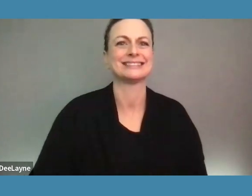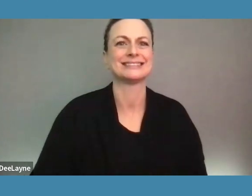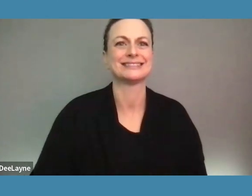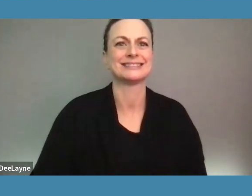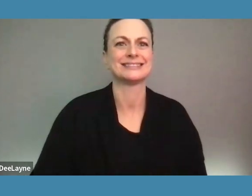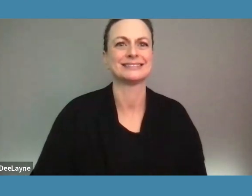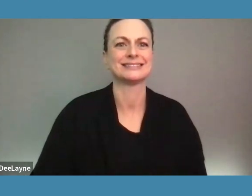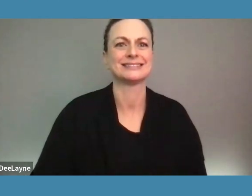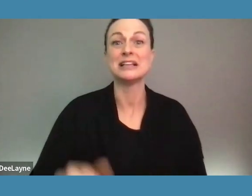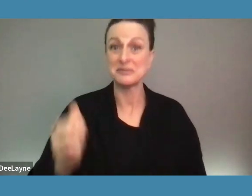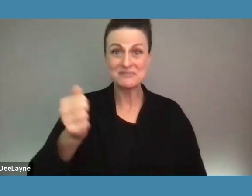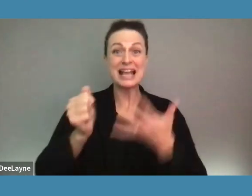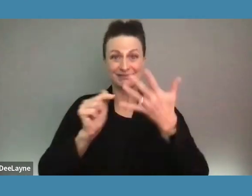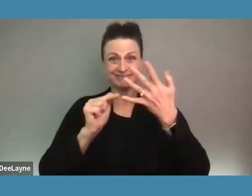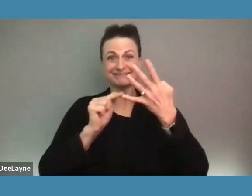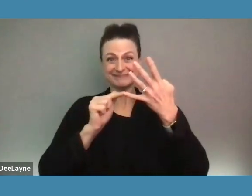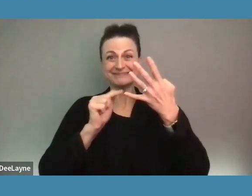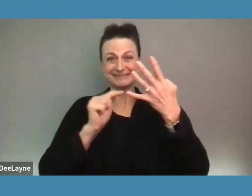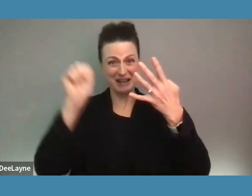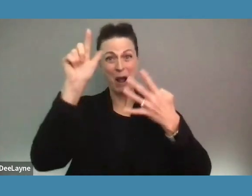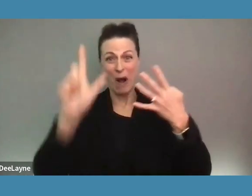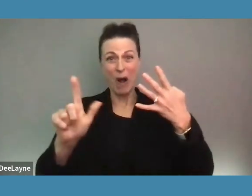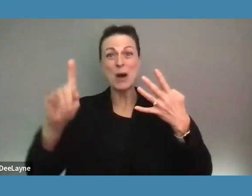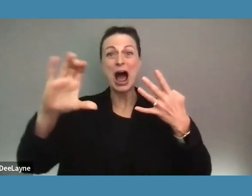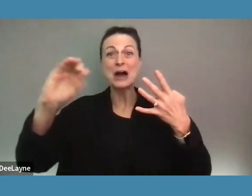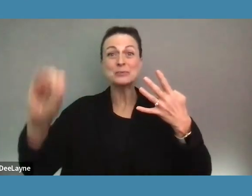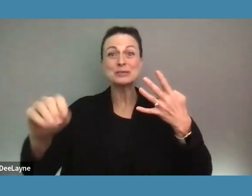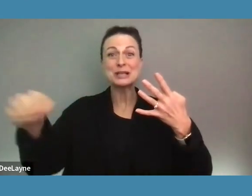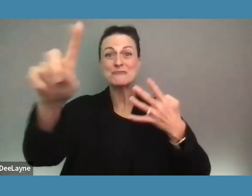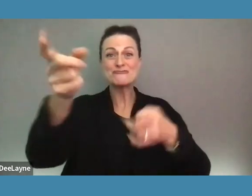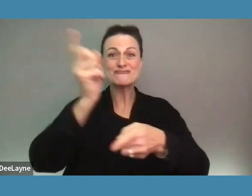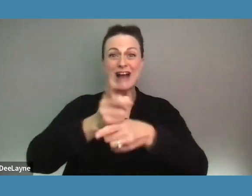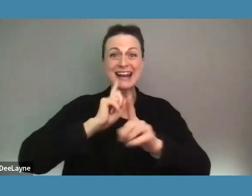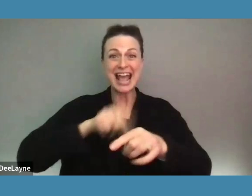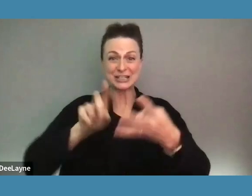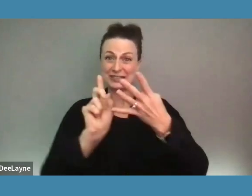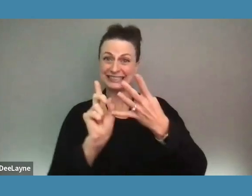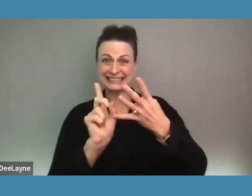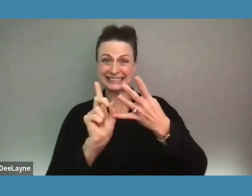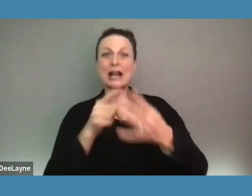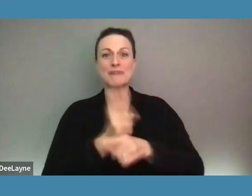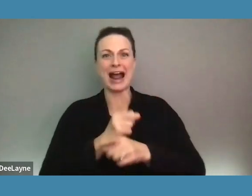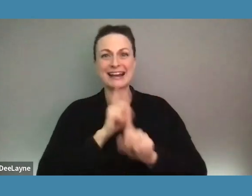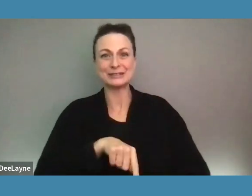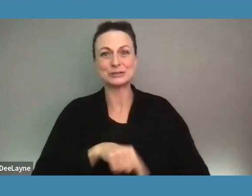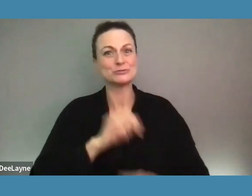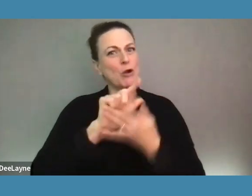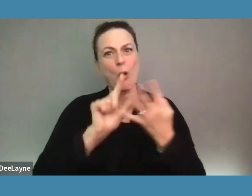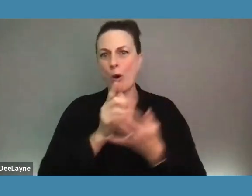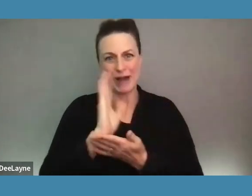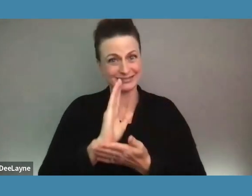above, 100% of you. That is the correct answer. You have all of those rights.